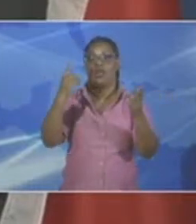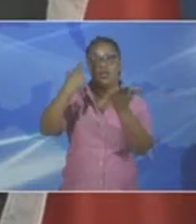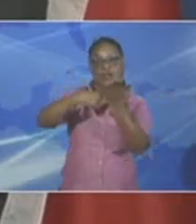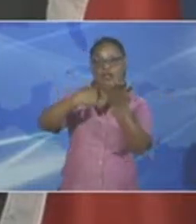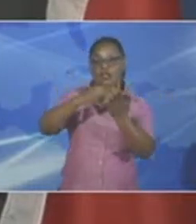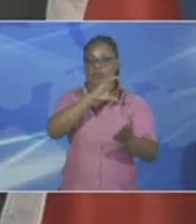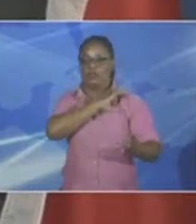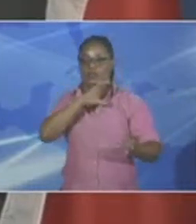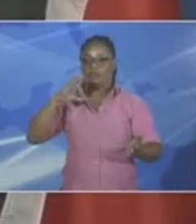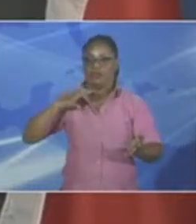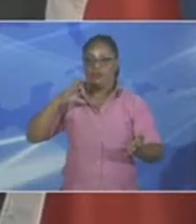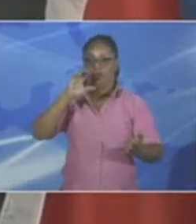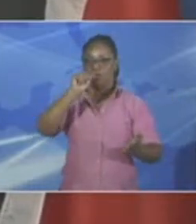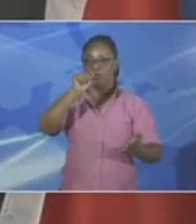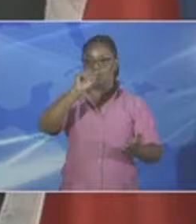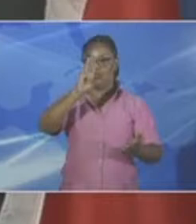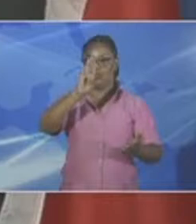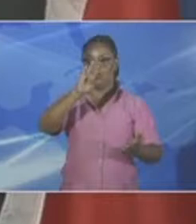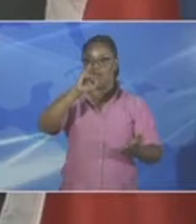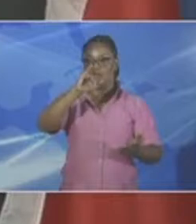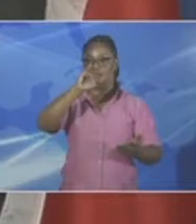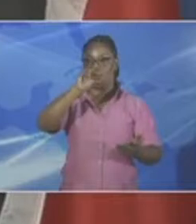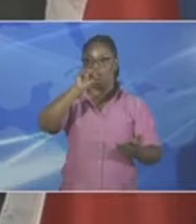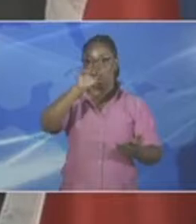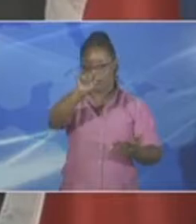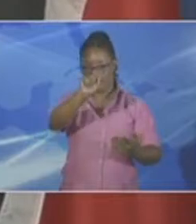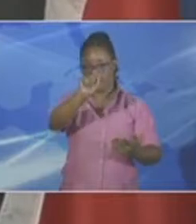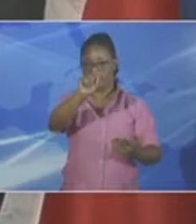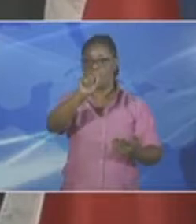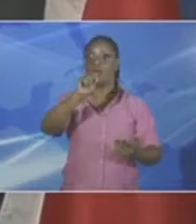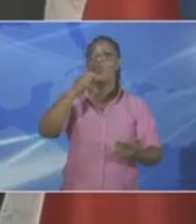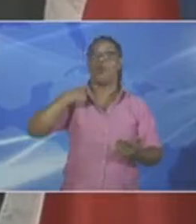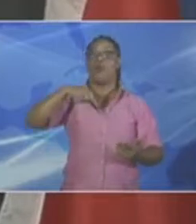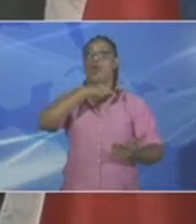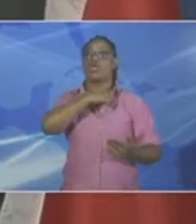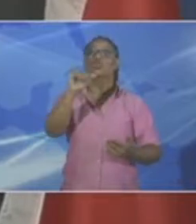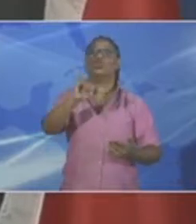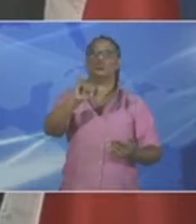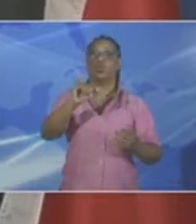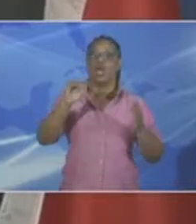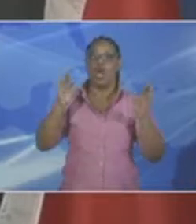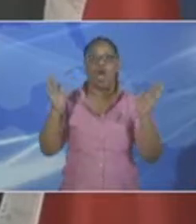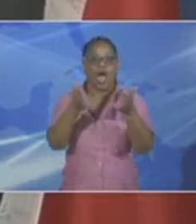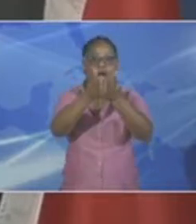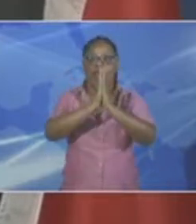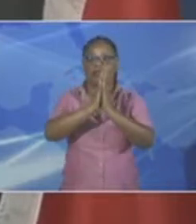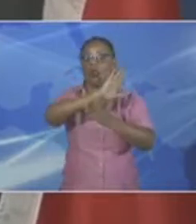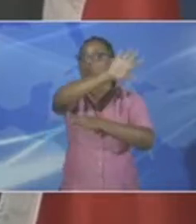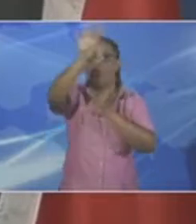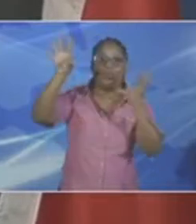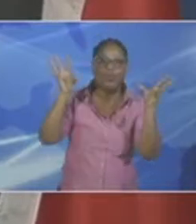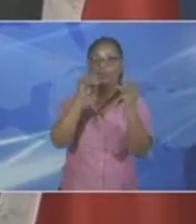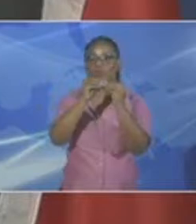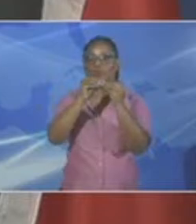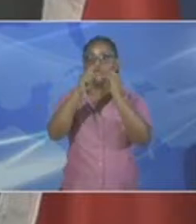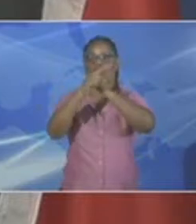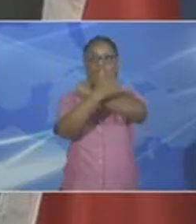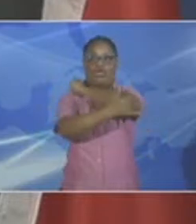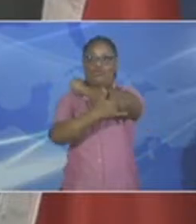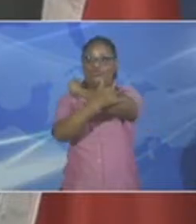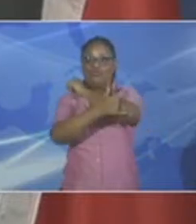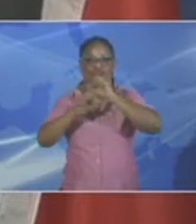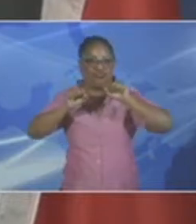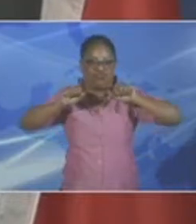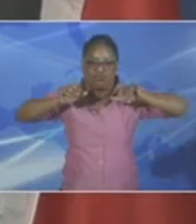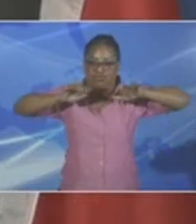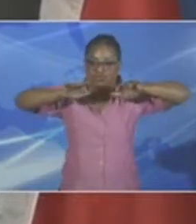to join us in thanking, even as they continue to provide us with that care and attention